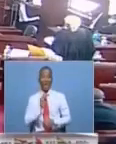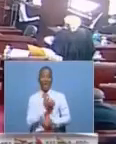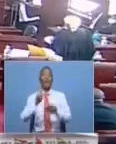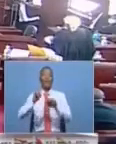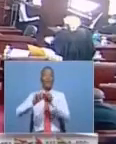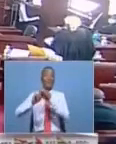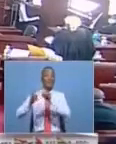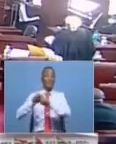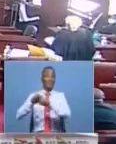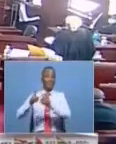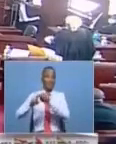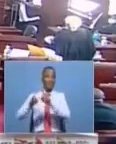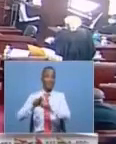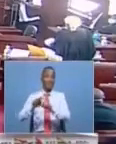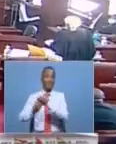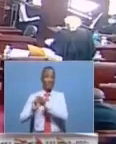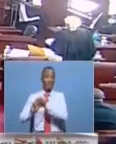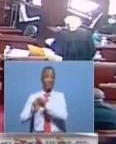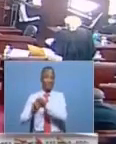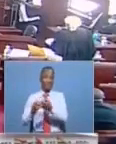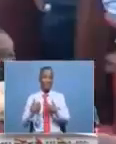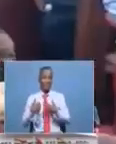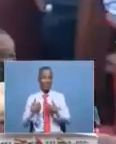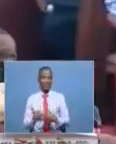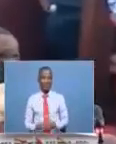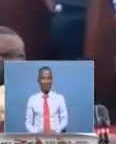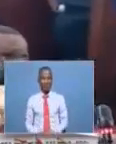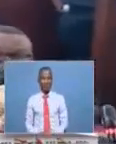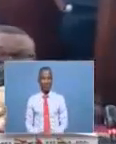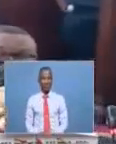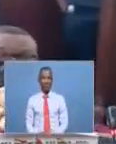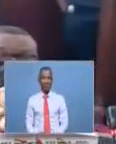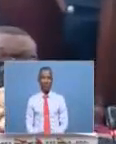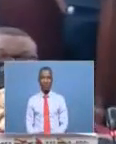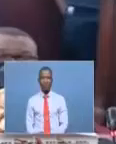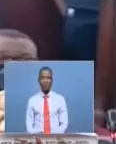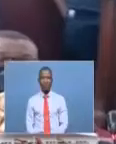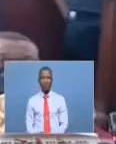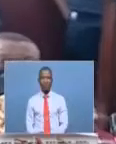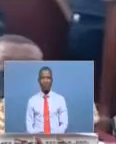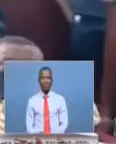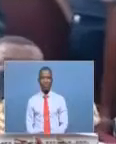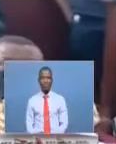continues. In Baron and Labi. Yes, my lord.